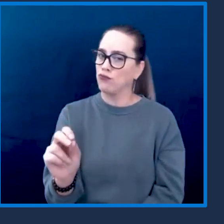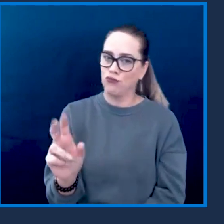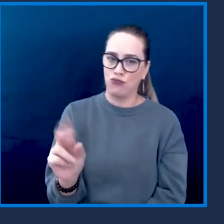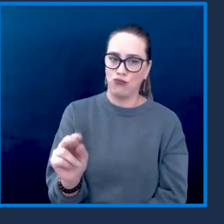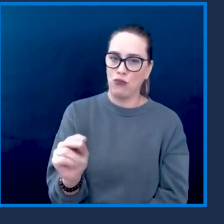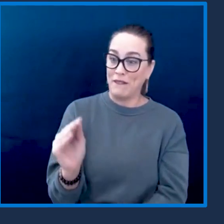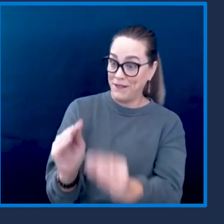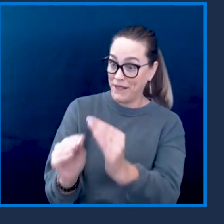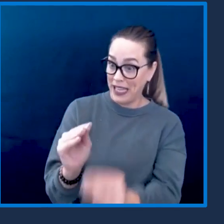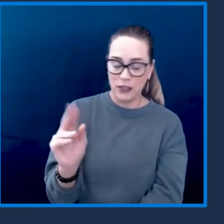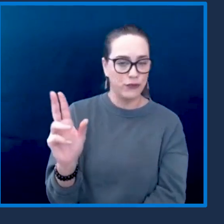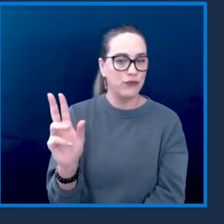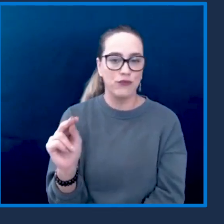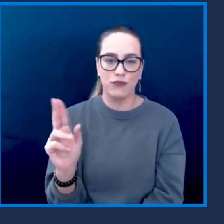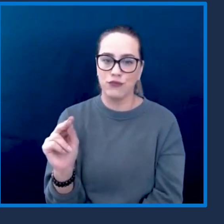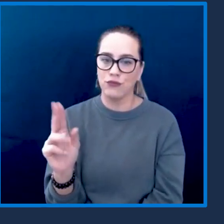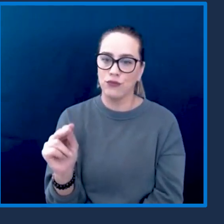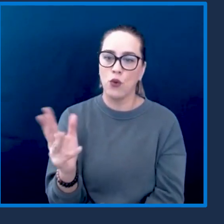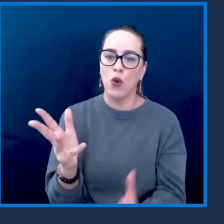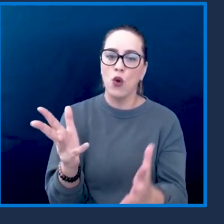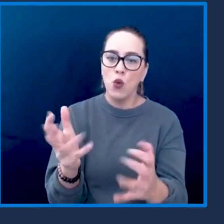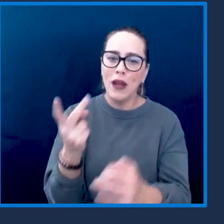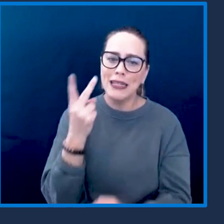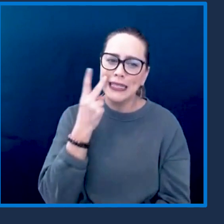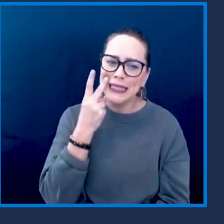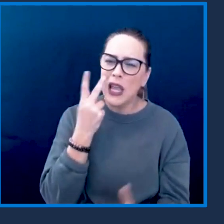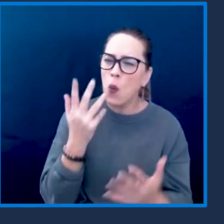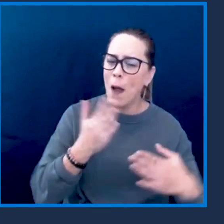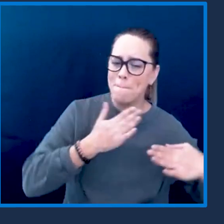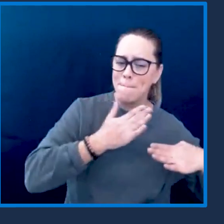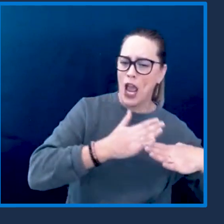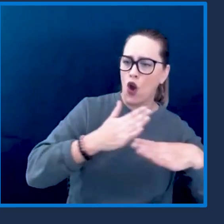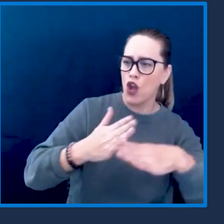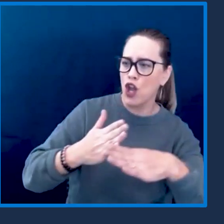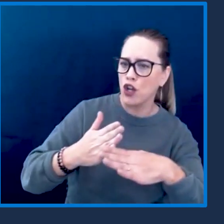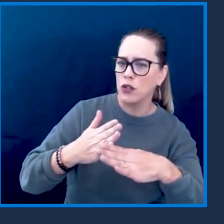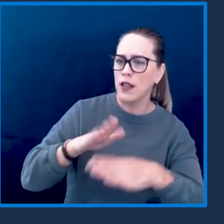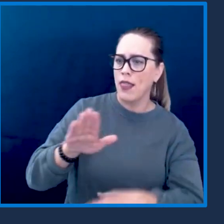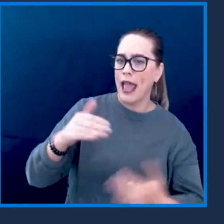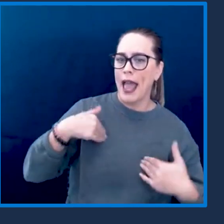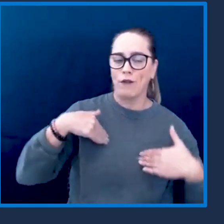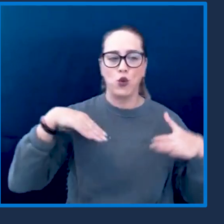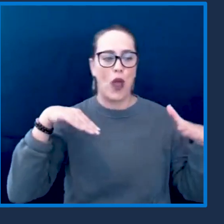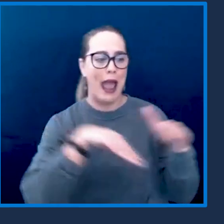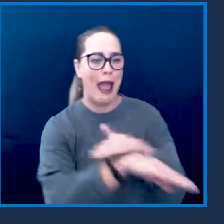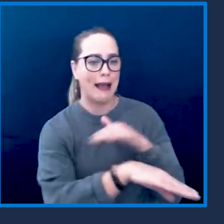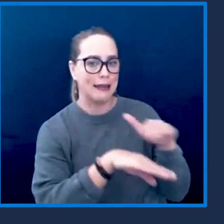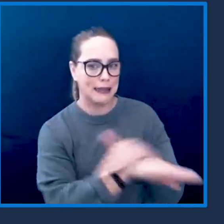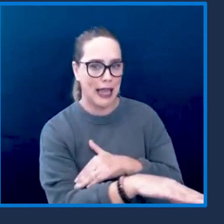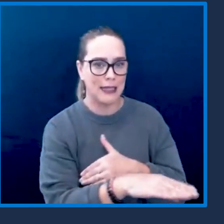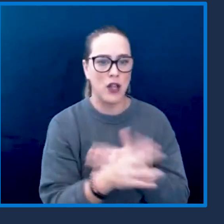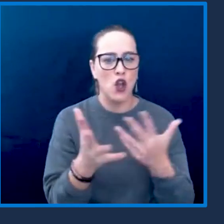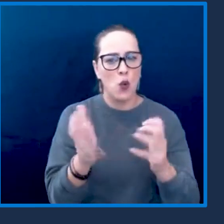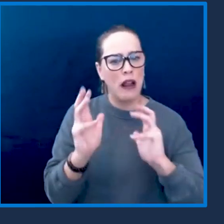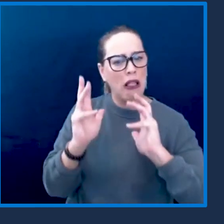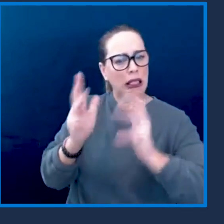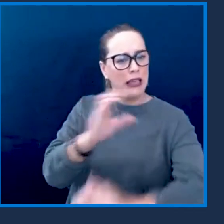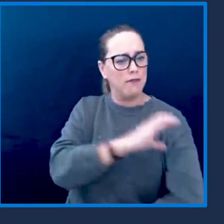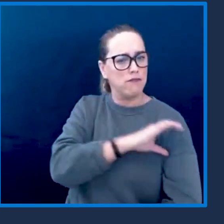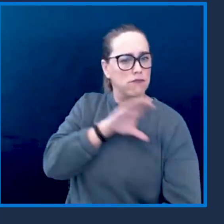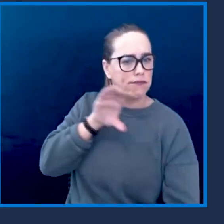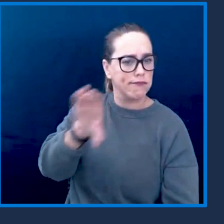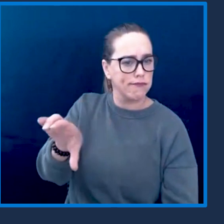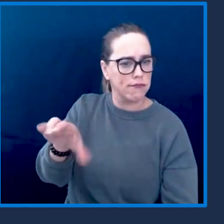we want to see barriers to access as the problem and seek to empower the person, believe that there are many acceptable